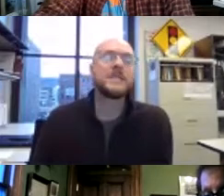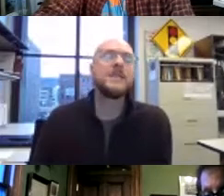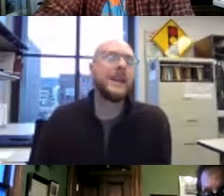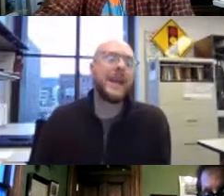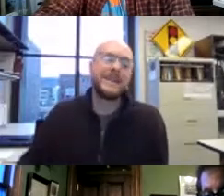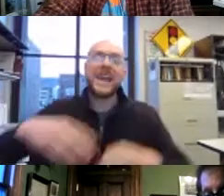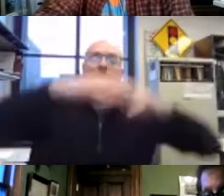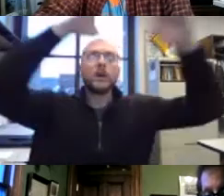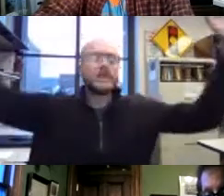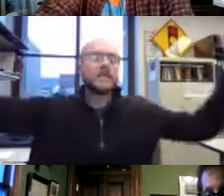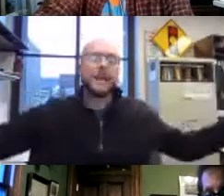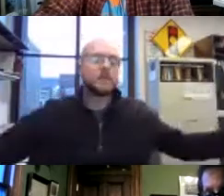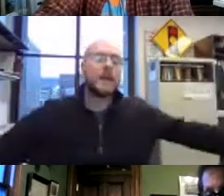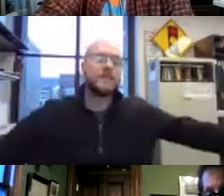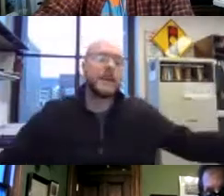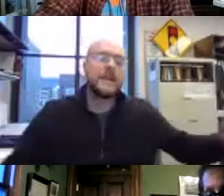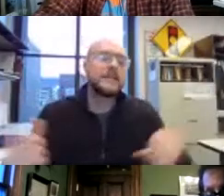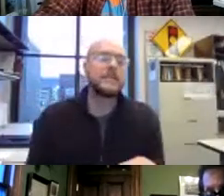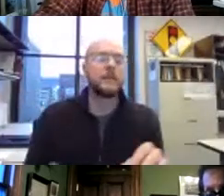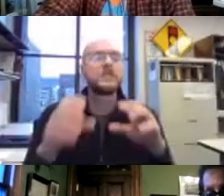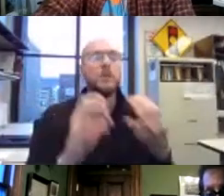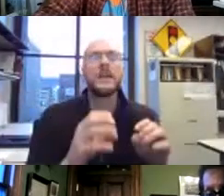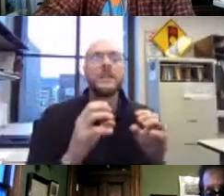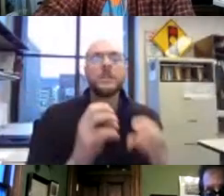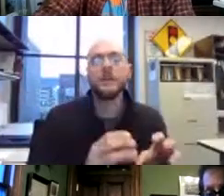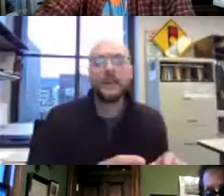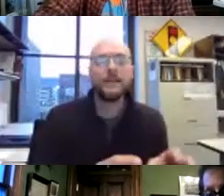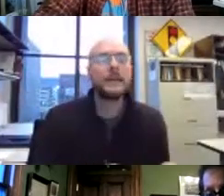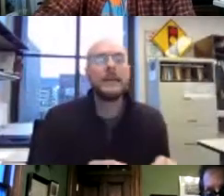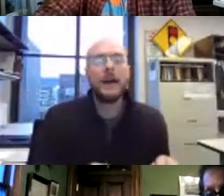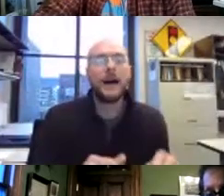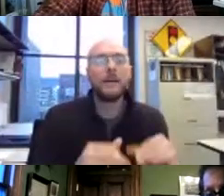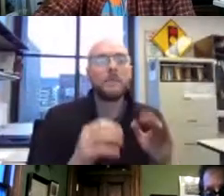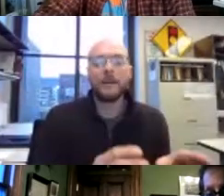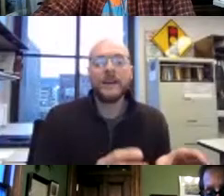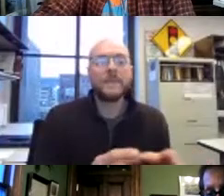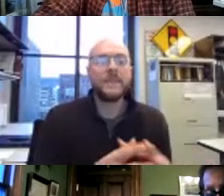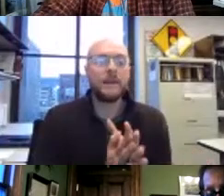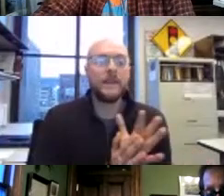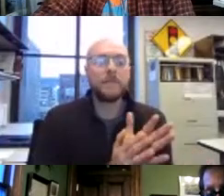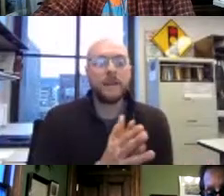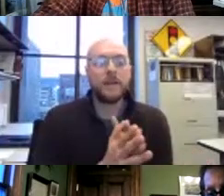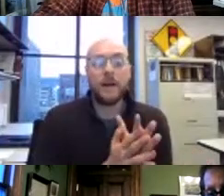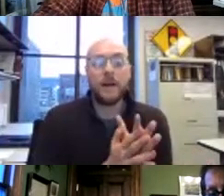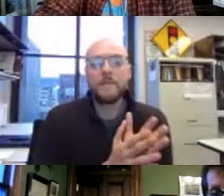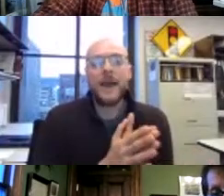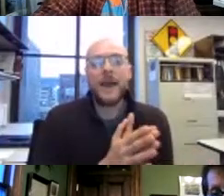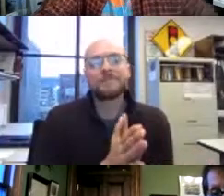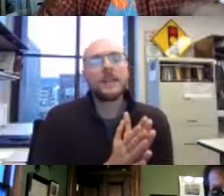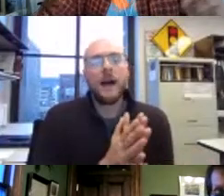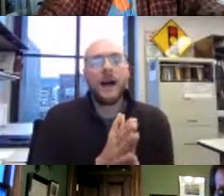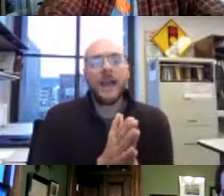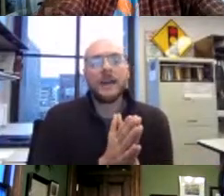It was not a neighborhood scale traffic study, since it was only a targeted area of